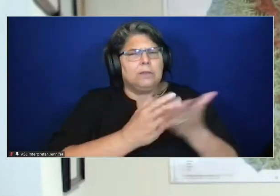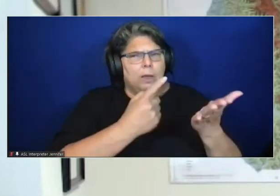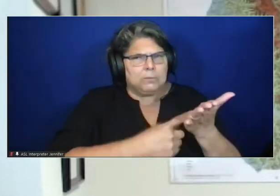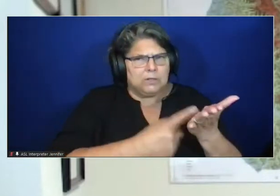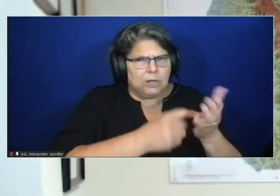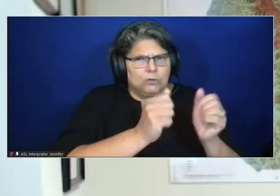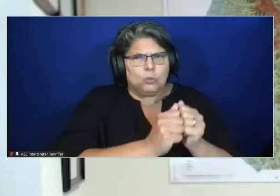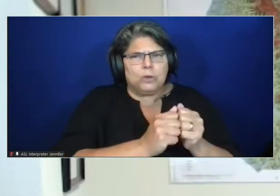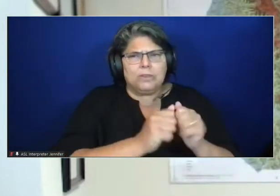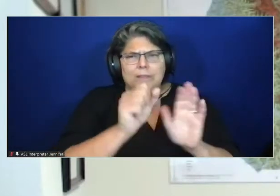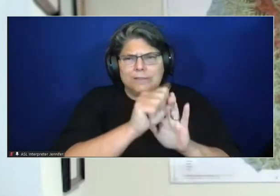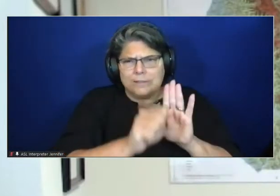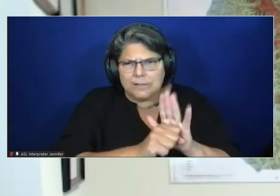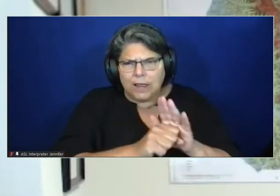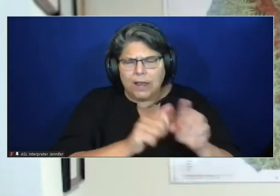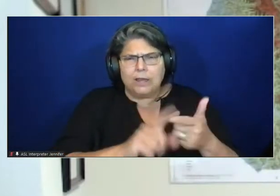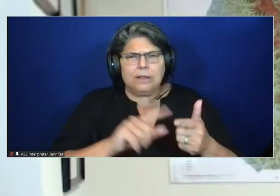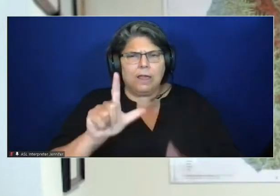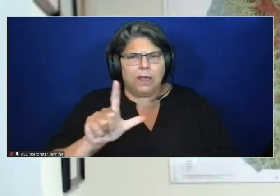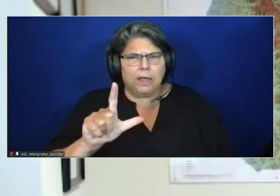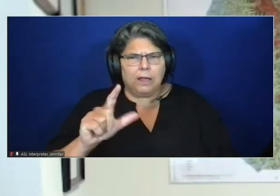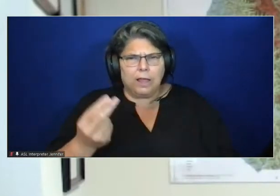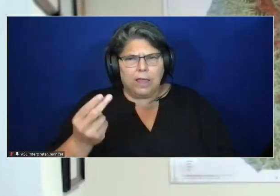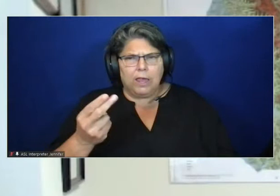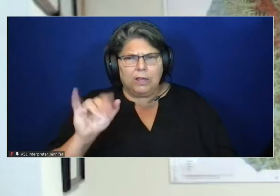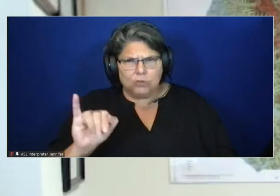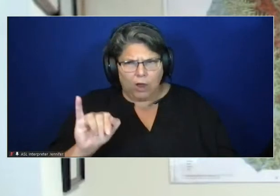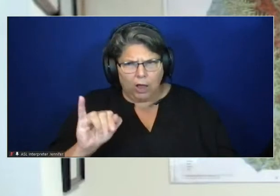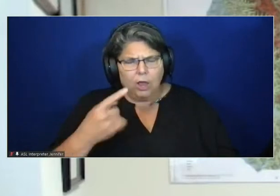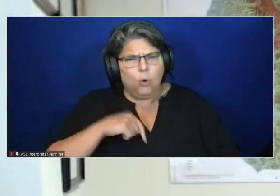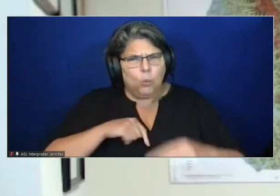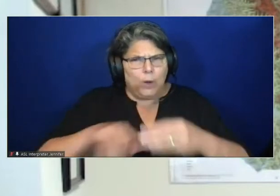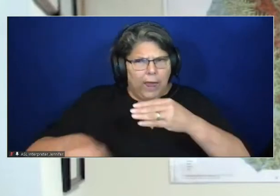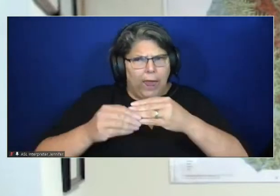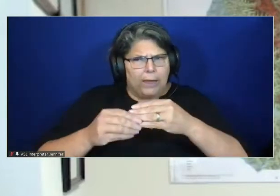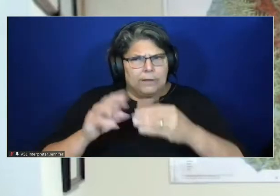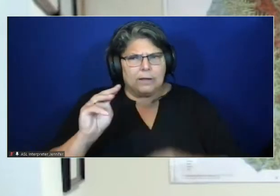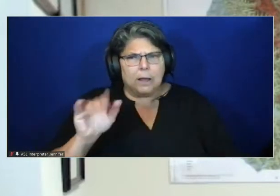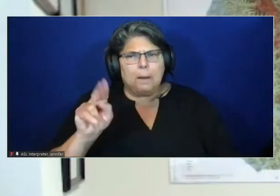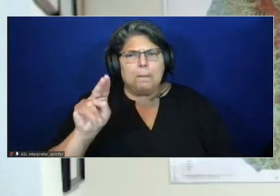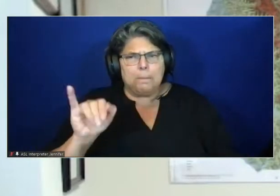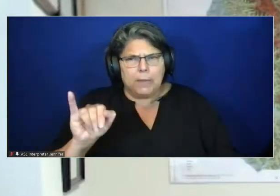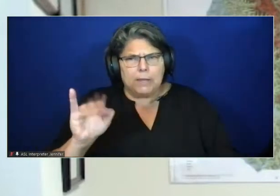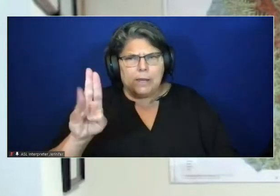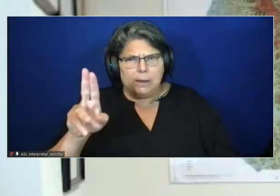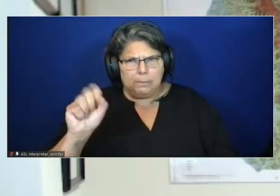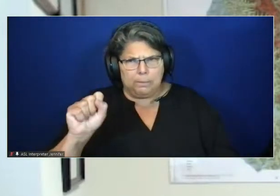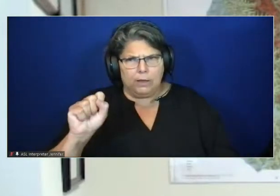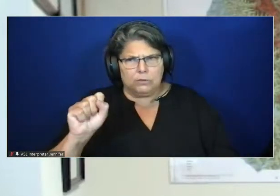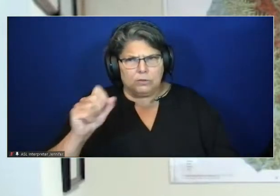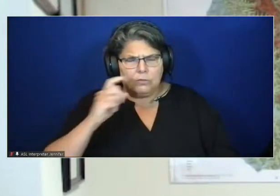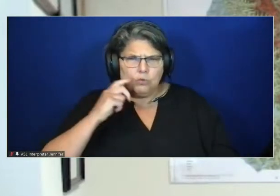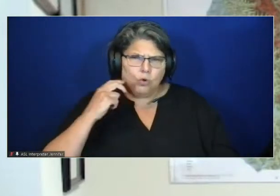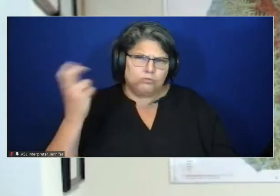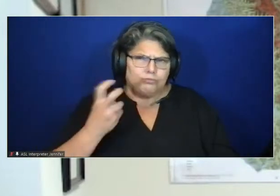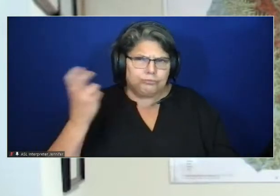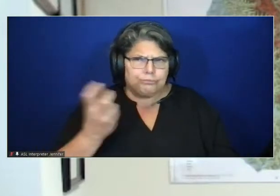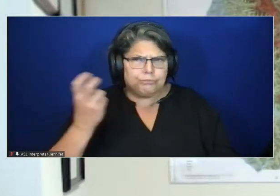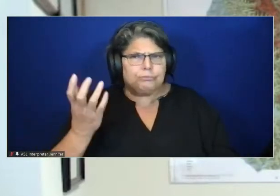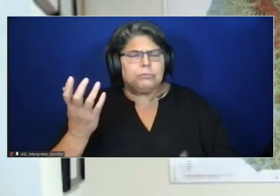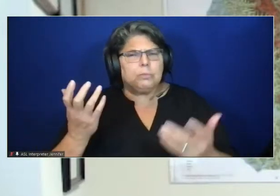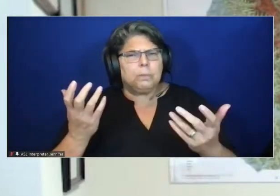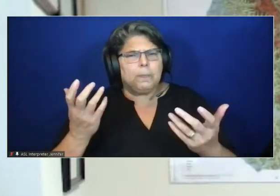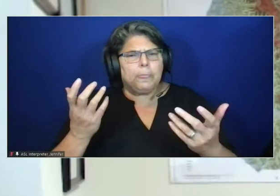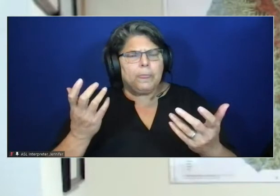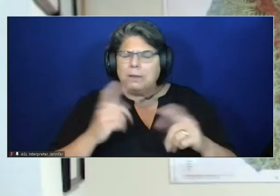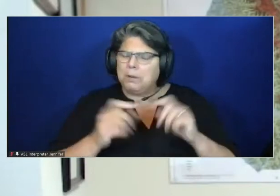LHI, an added minibus was contracted for, but there was a lot